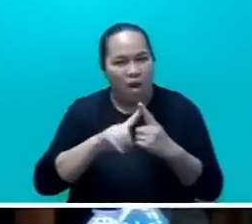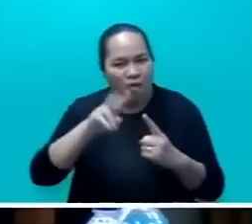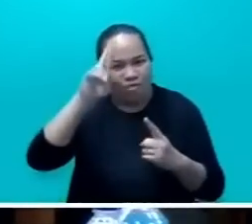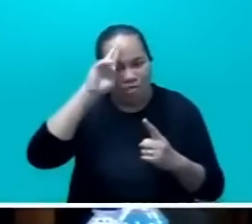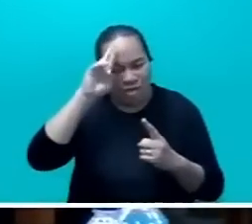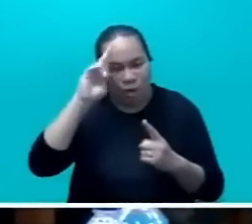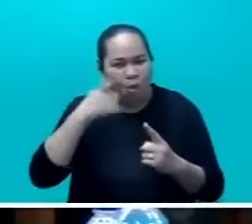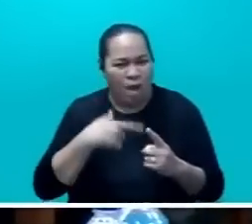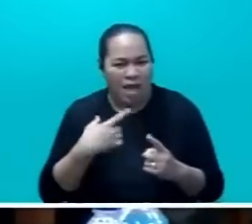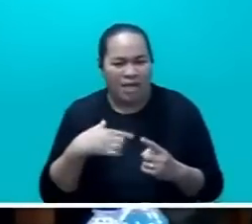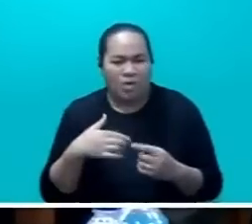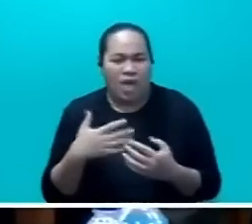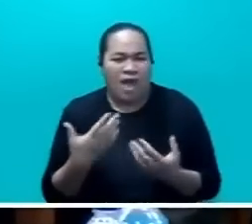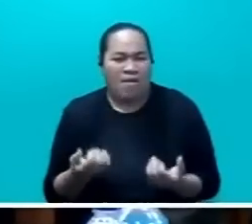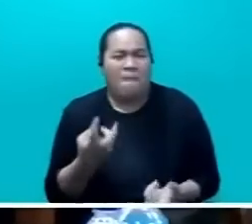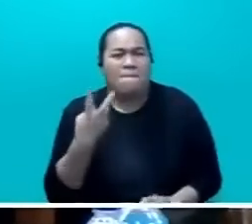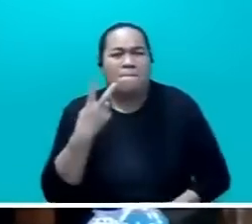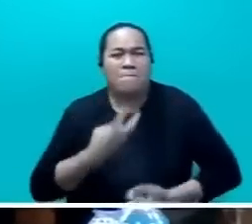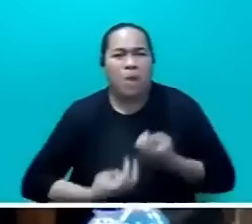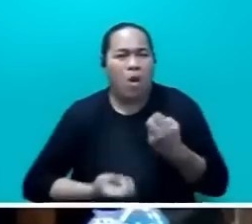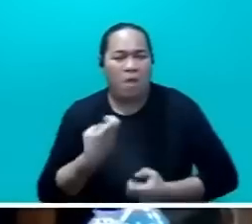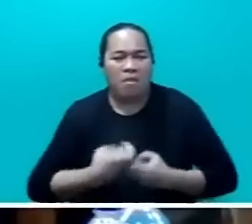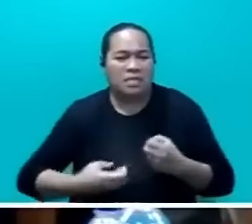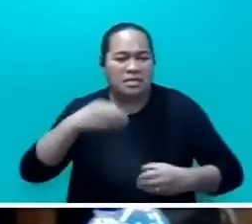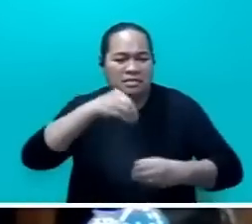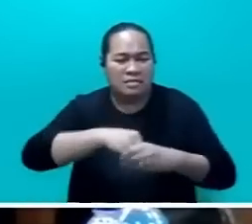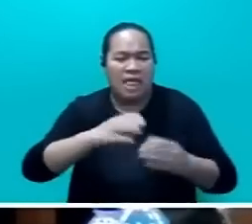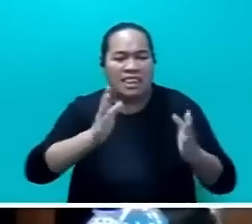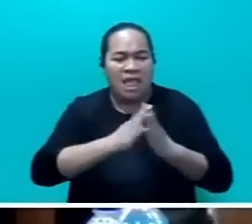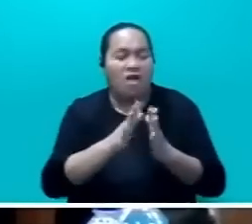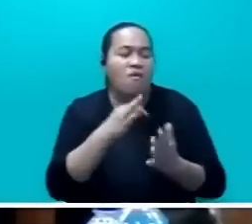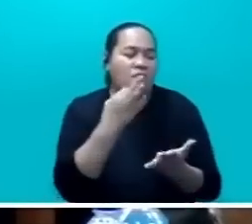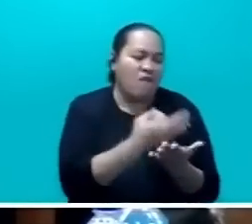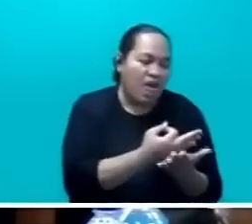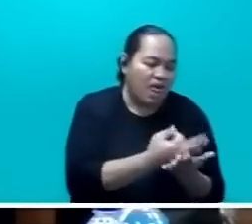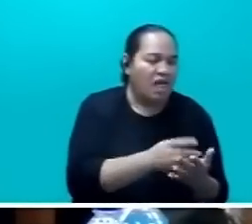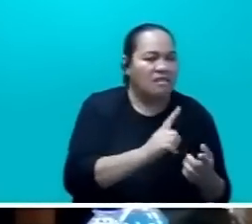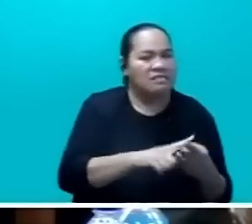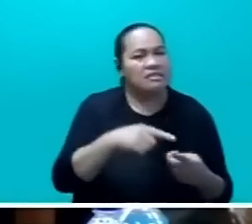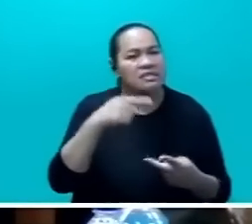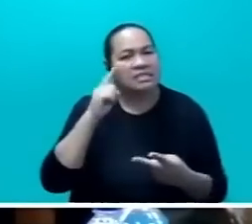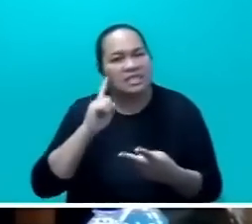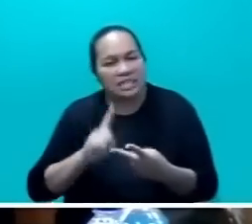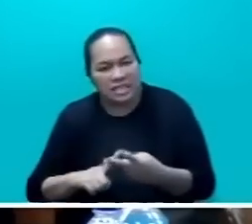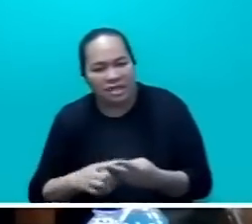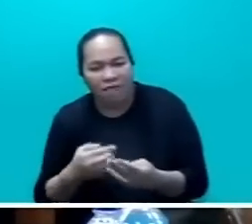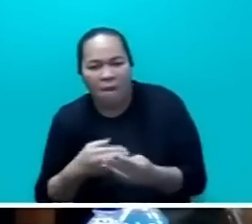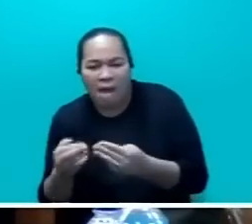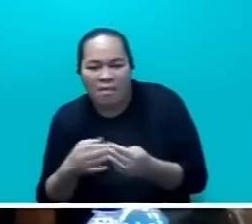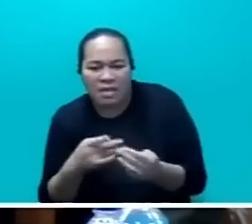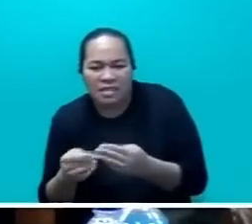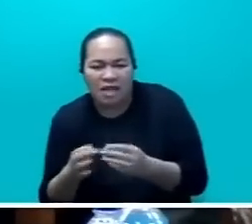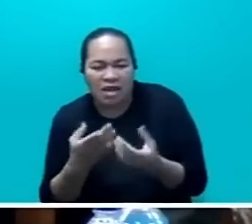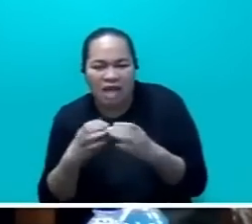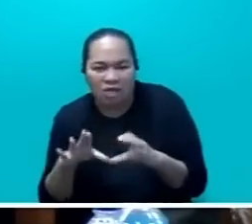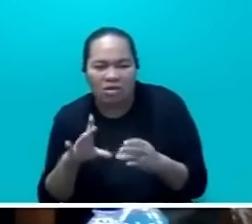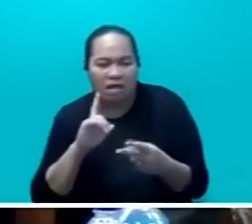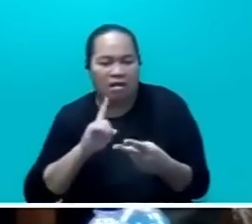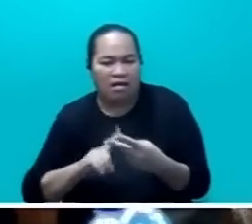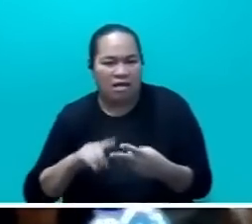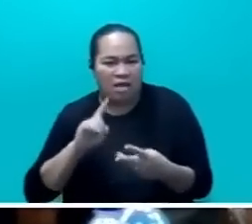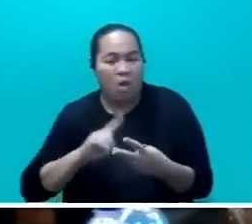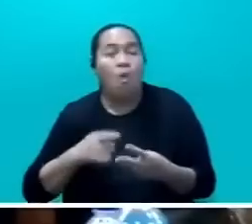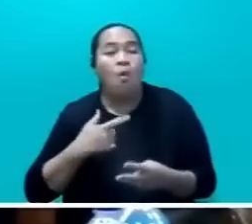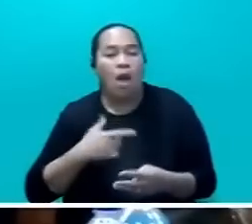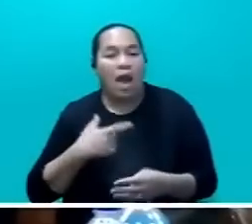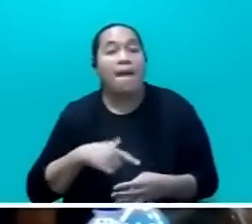Speaker, we've had such problems from the financial side, from the management of councils, was